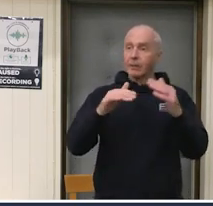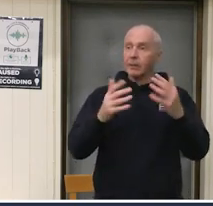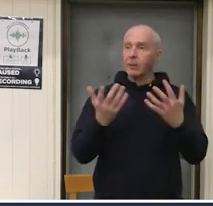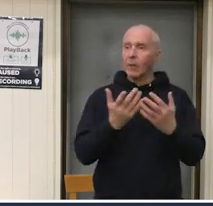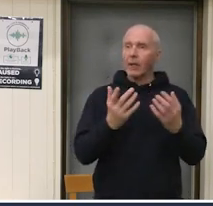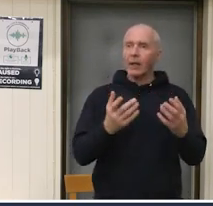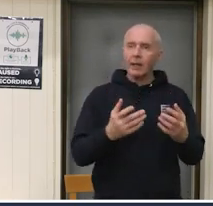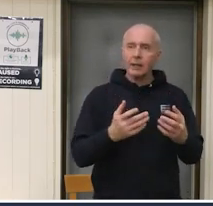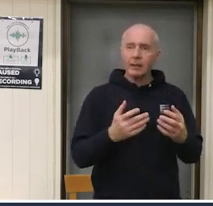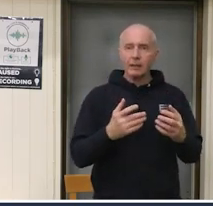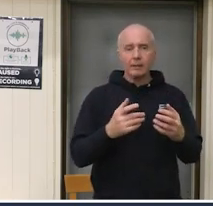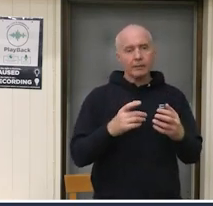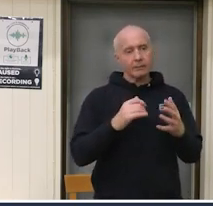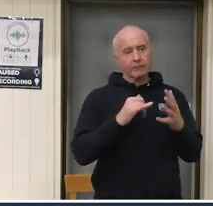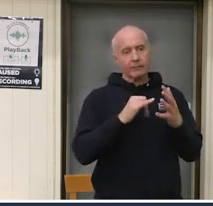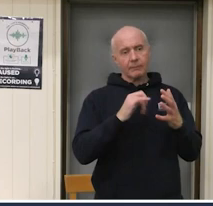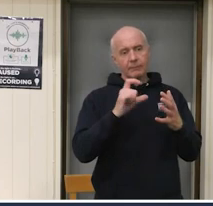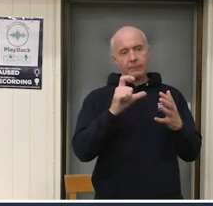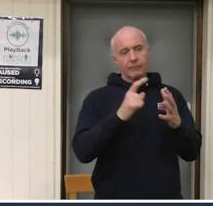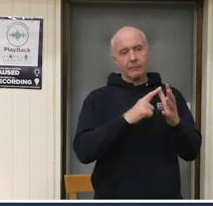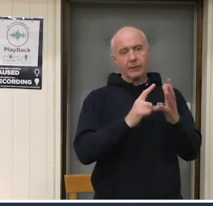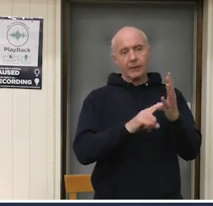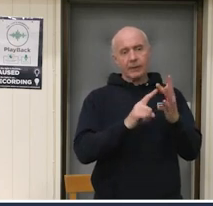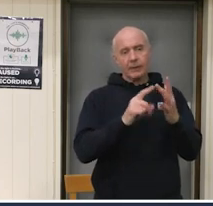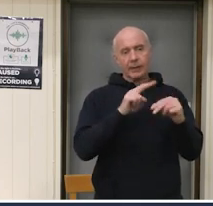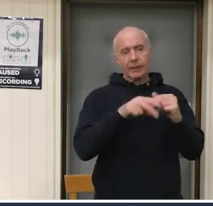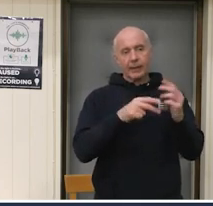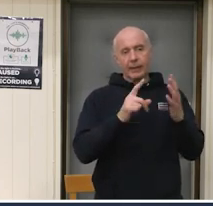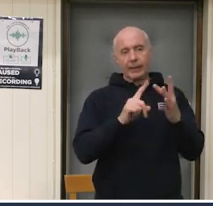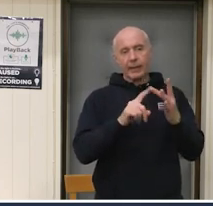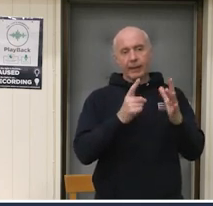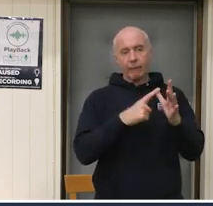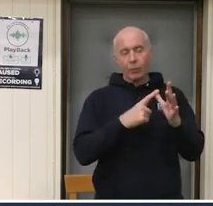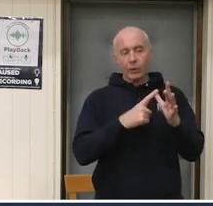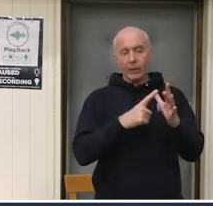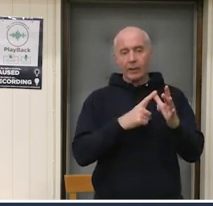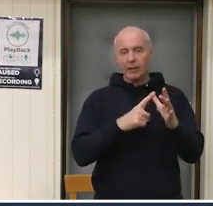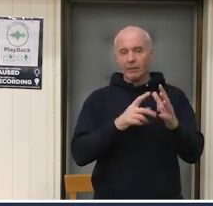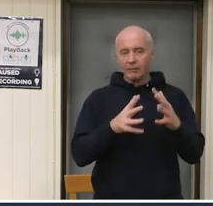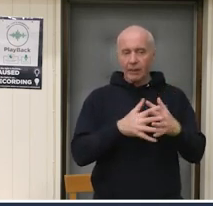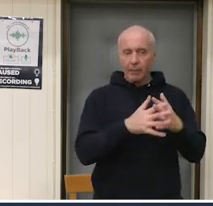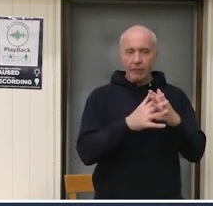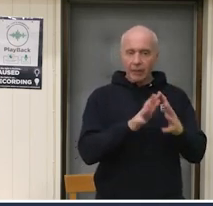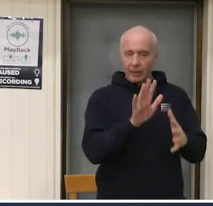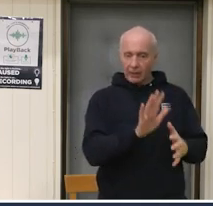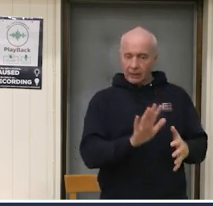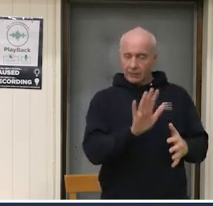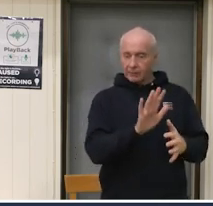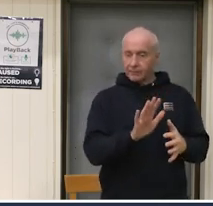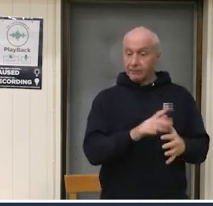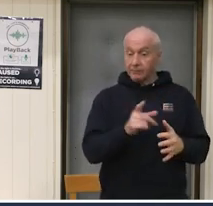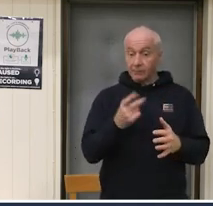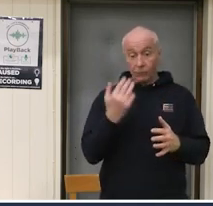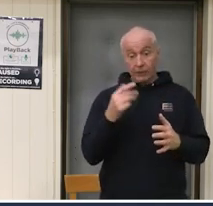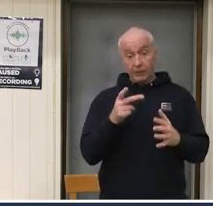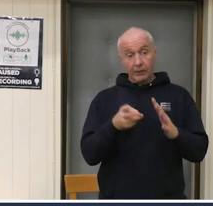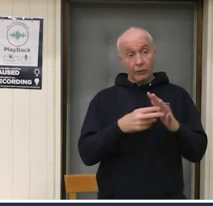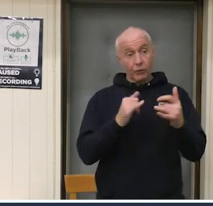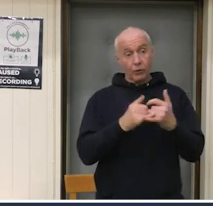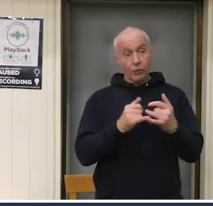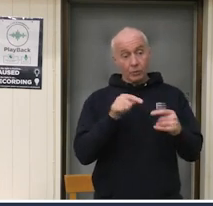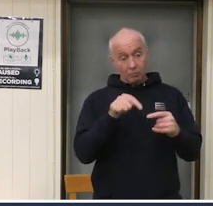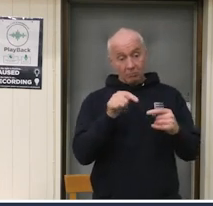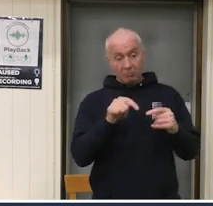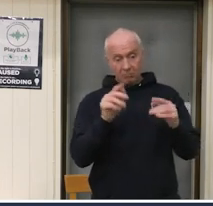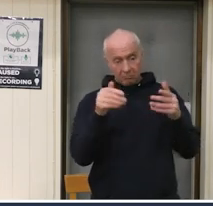of California. It's 192 beams of blue light that compress, well, basically go into a hole room. It's an